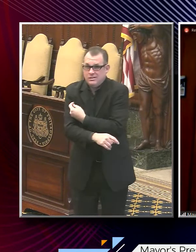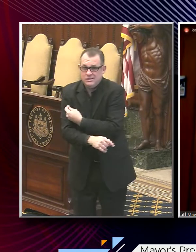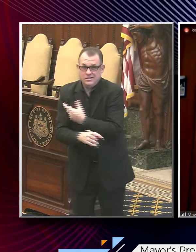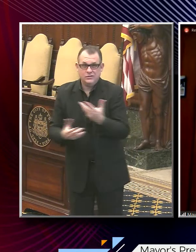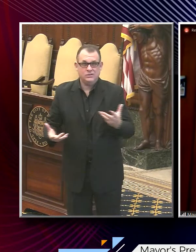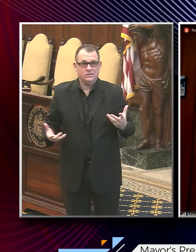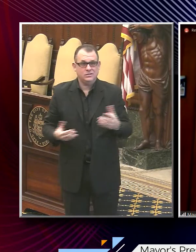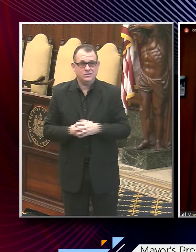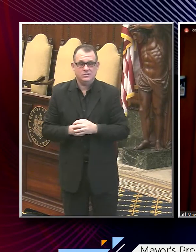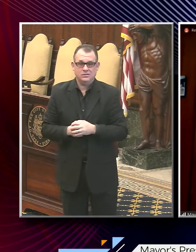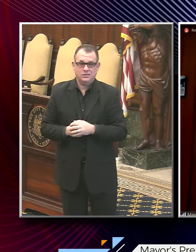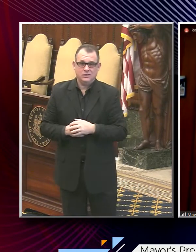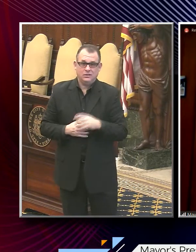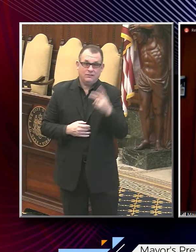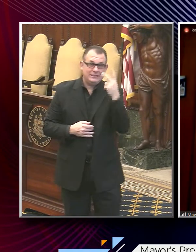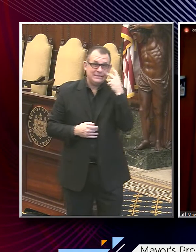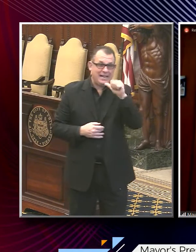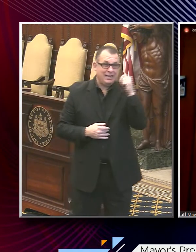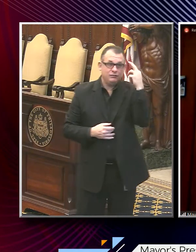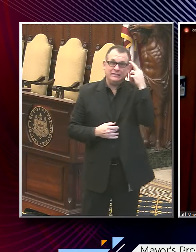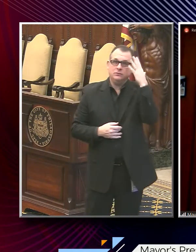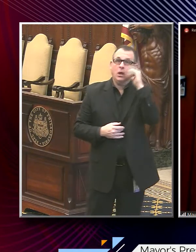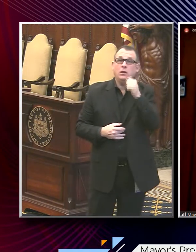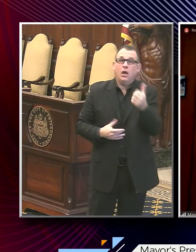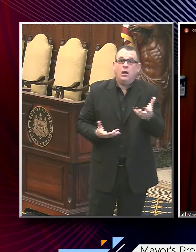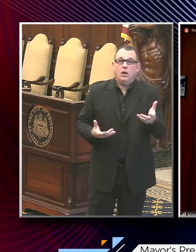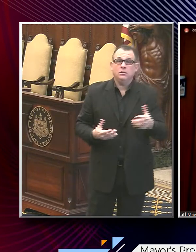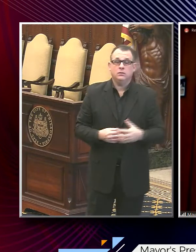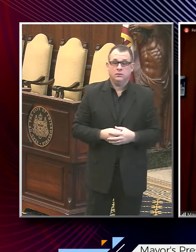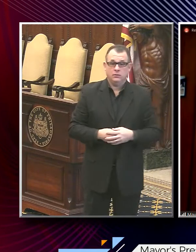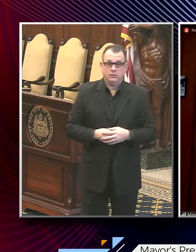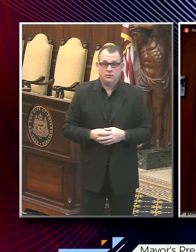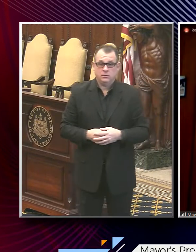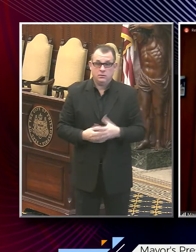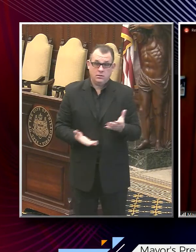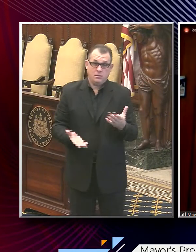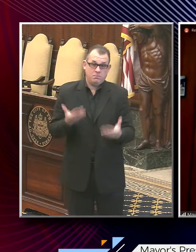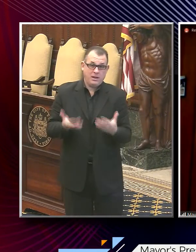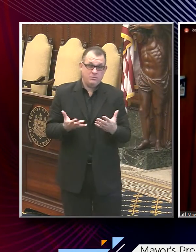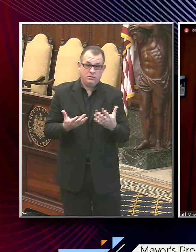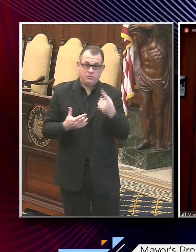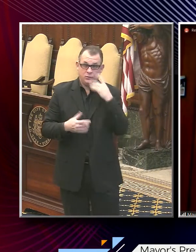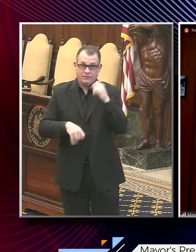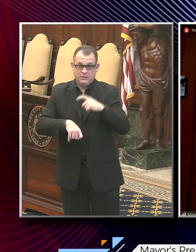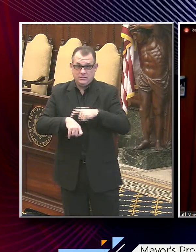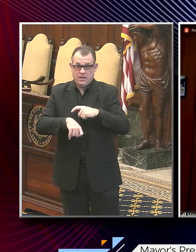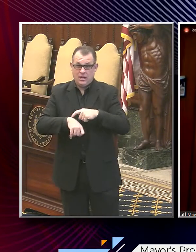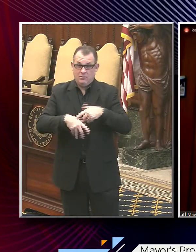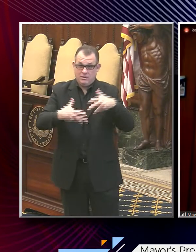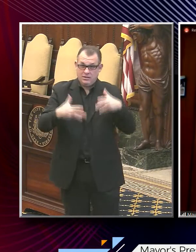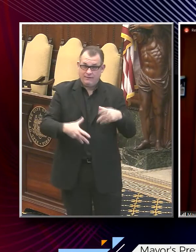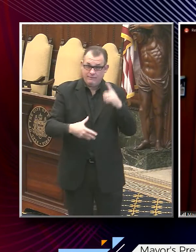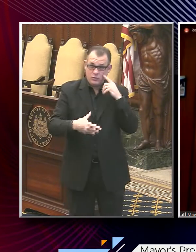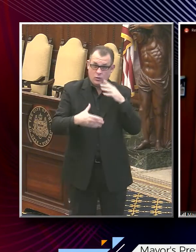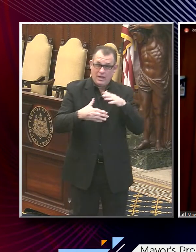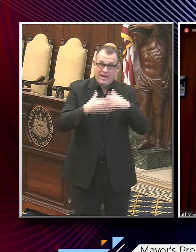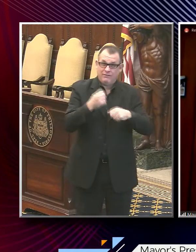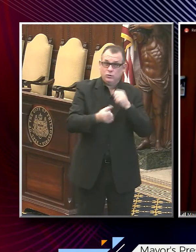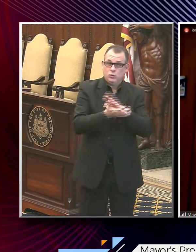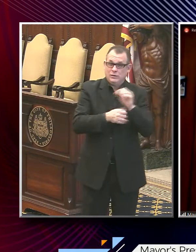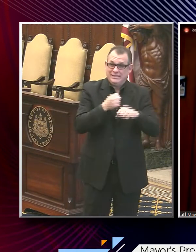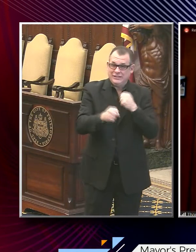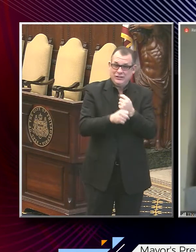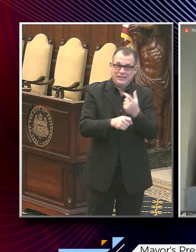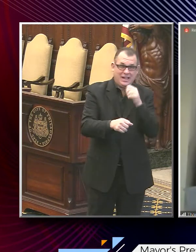vaccinated I don't see any reason why not, other than just the length of time we have left before the end of the school year.